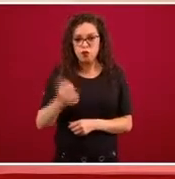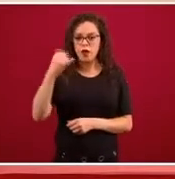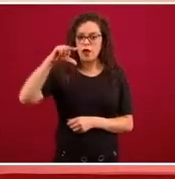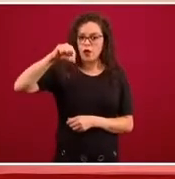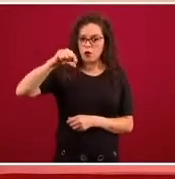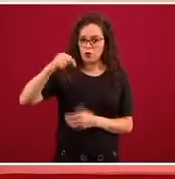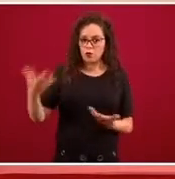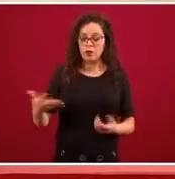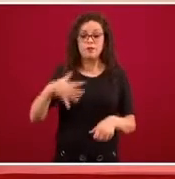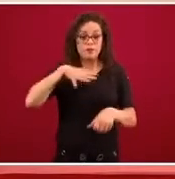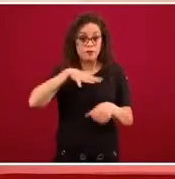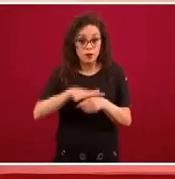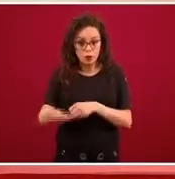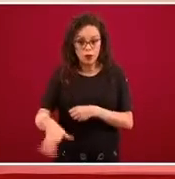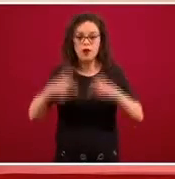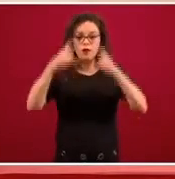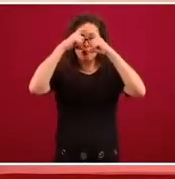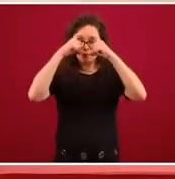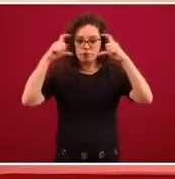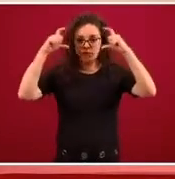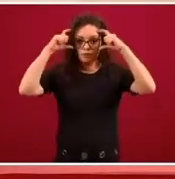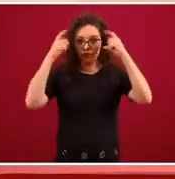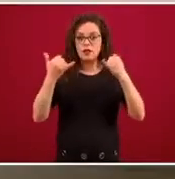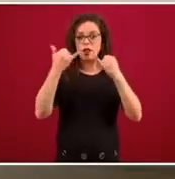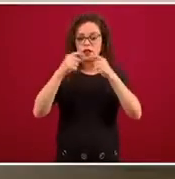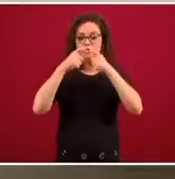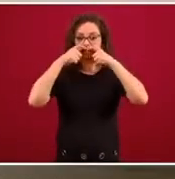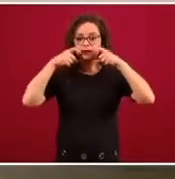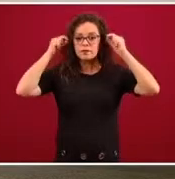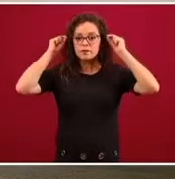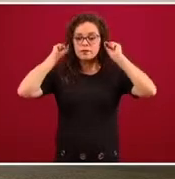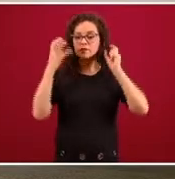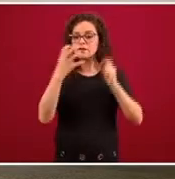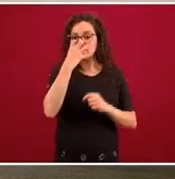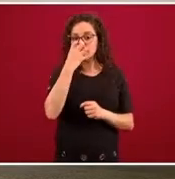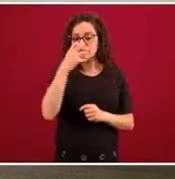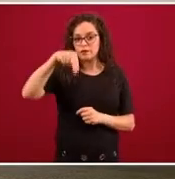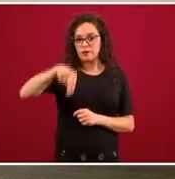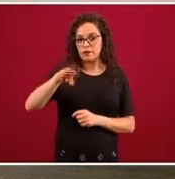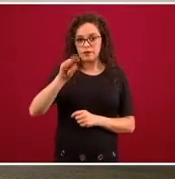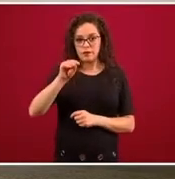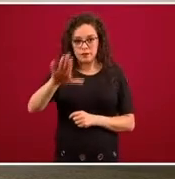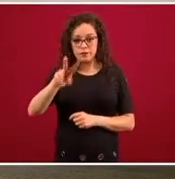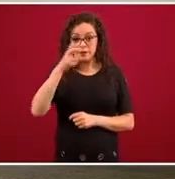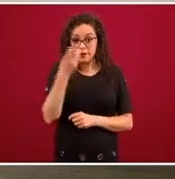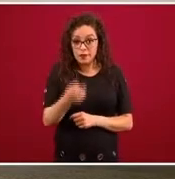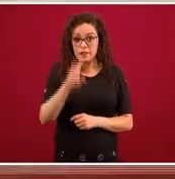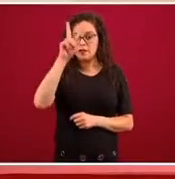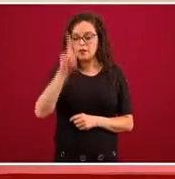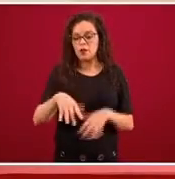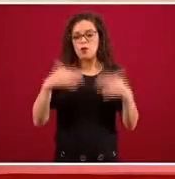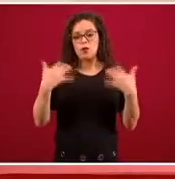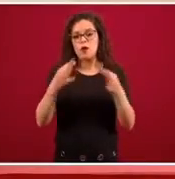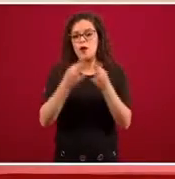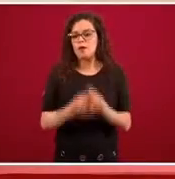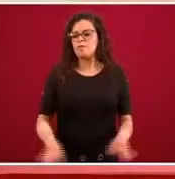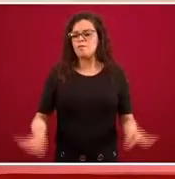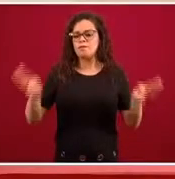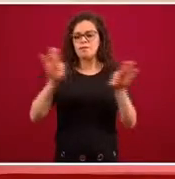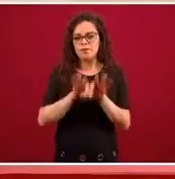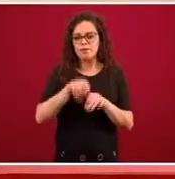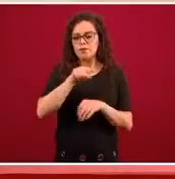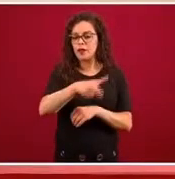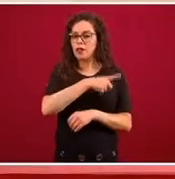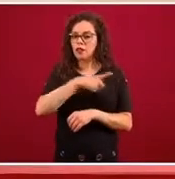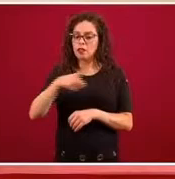and these elements are physical barriers such as goggles and N95 masks.